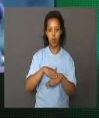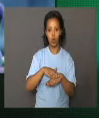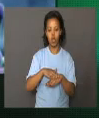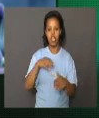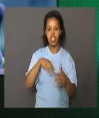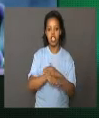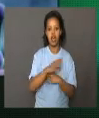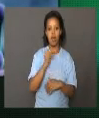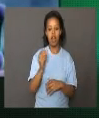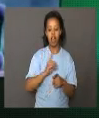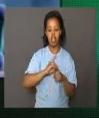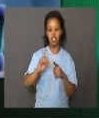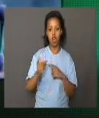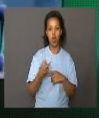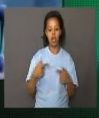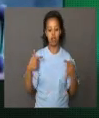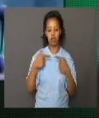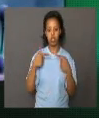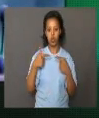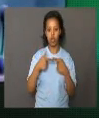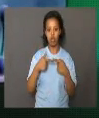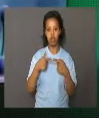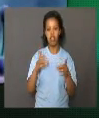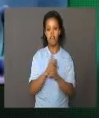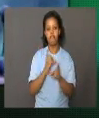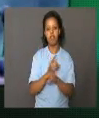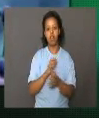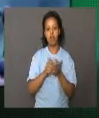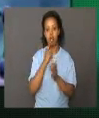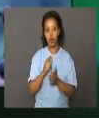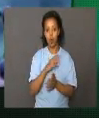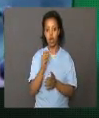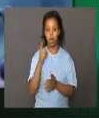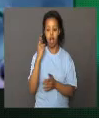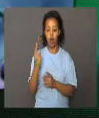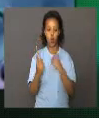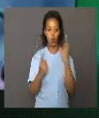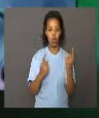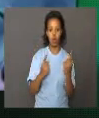brought into direct contact and fuse into each other.